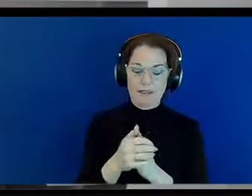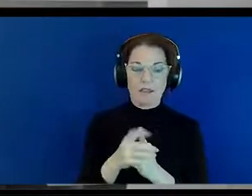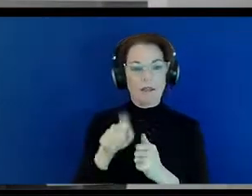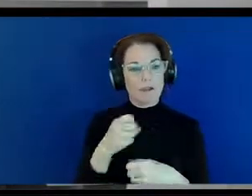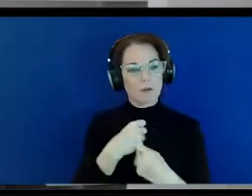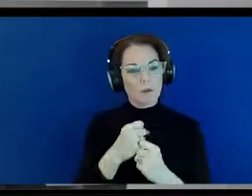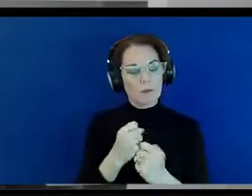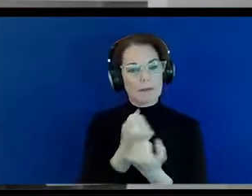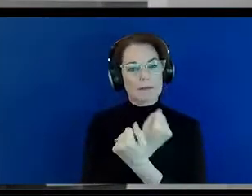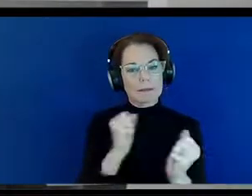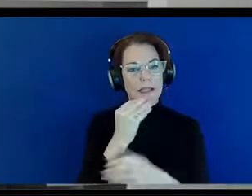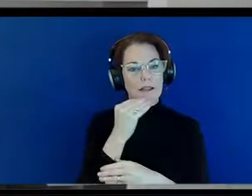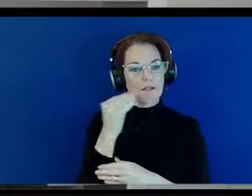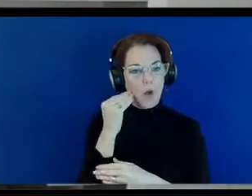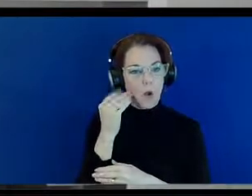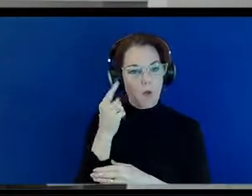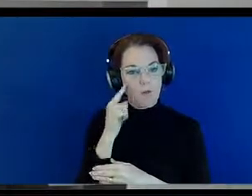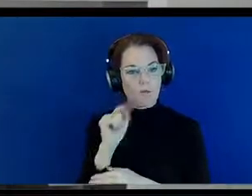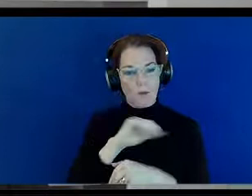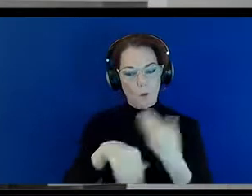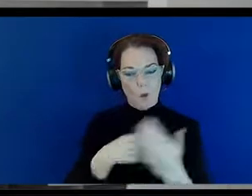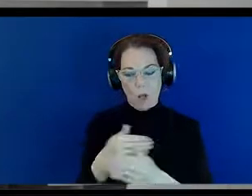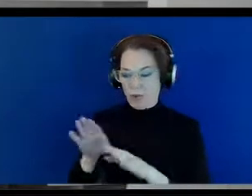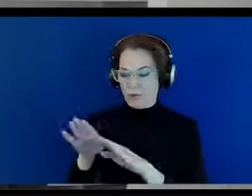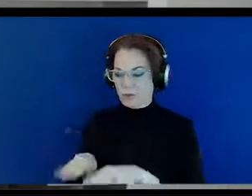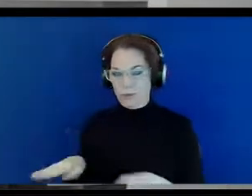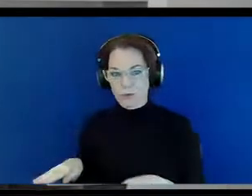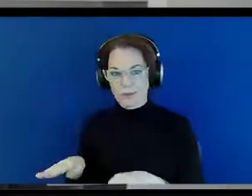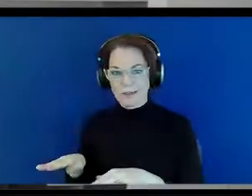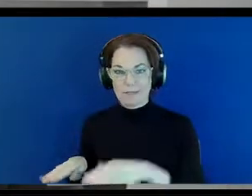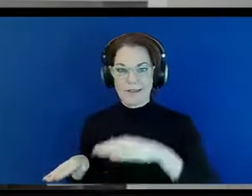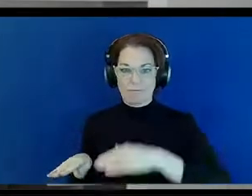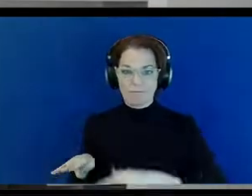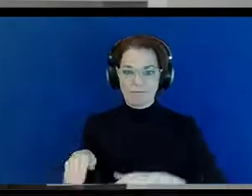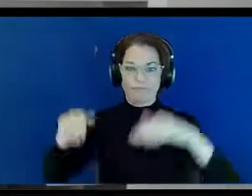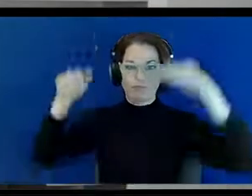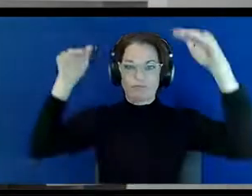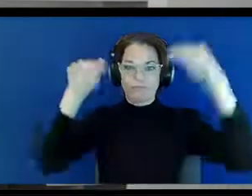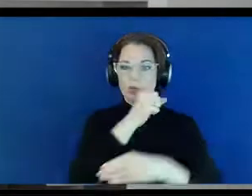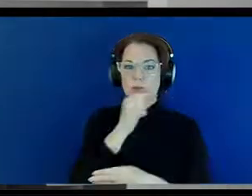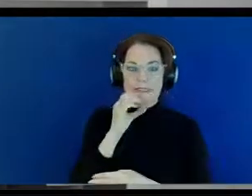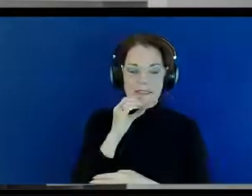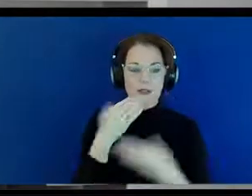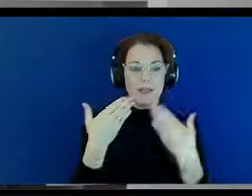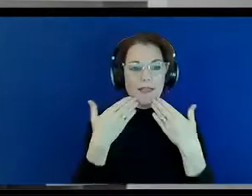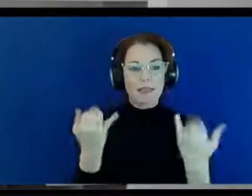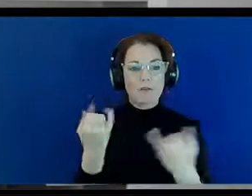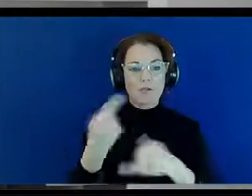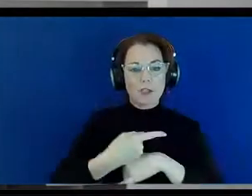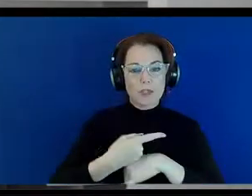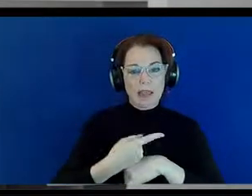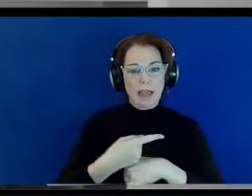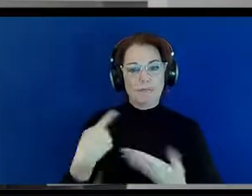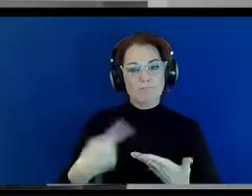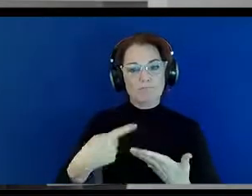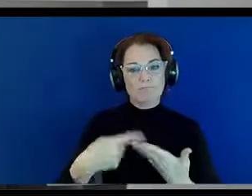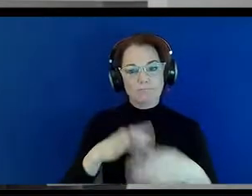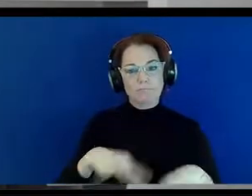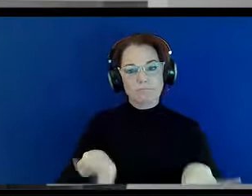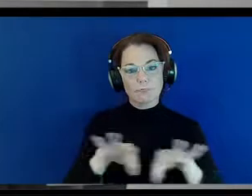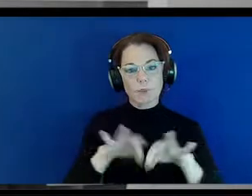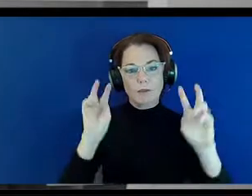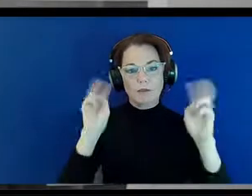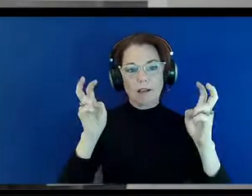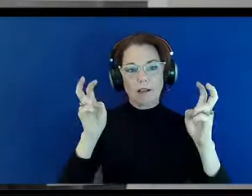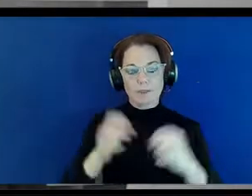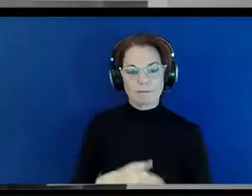from children to seniors. Thank you for your time today and for bringing us together around this important topic. Ms.